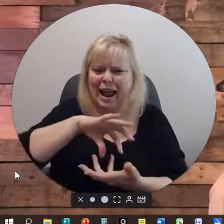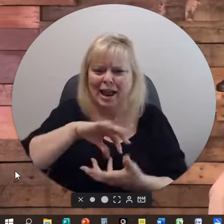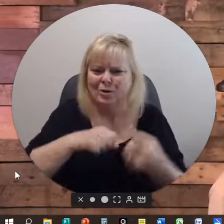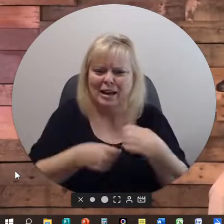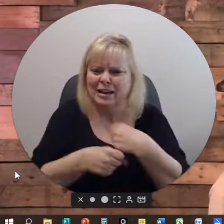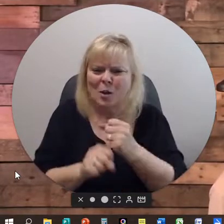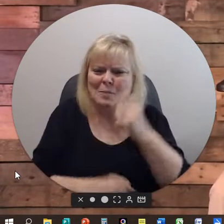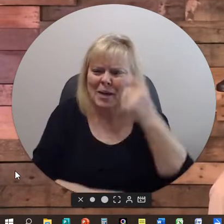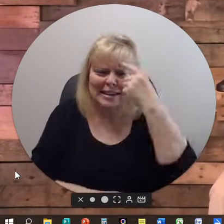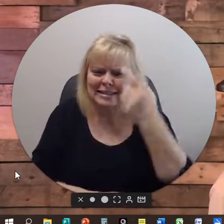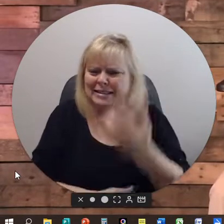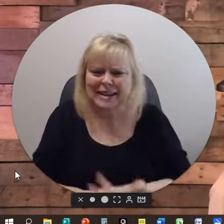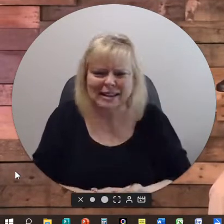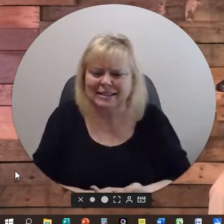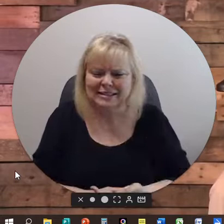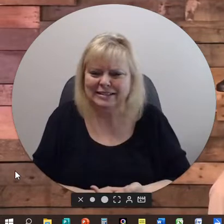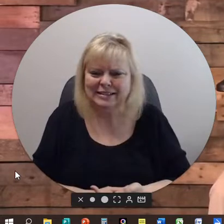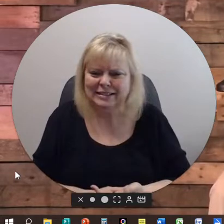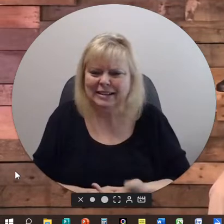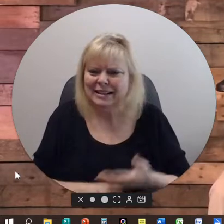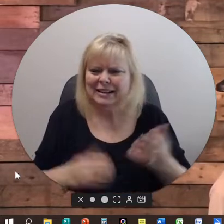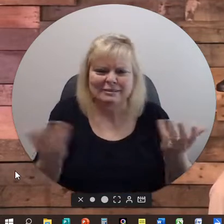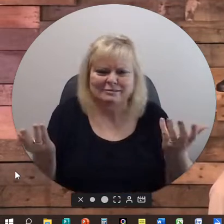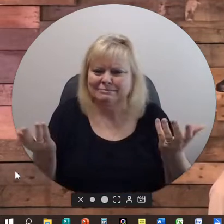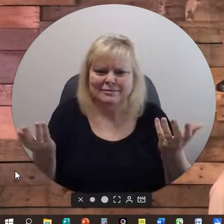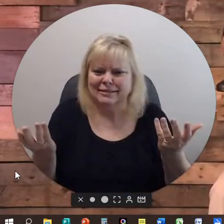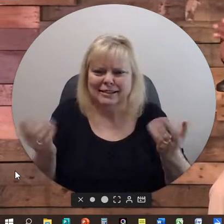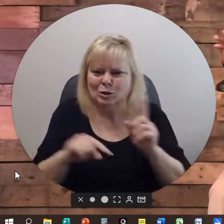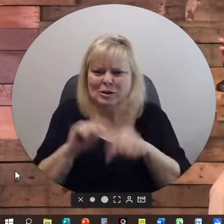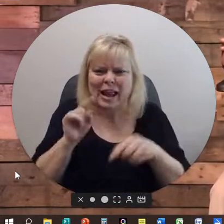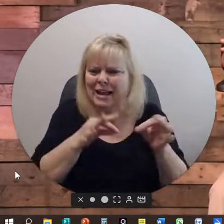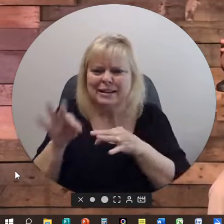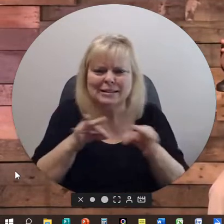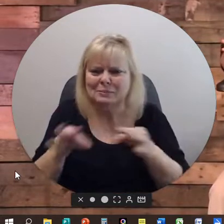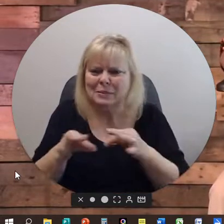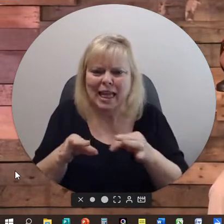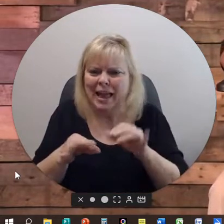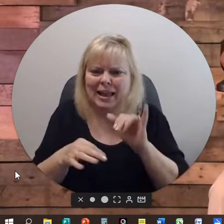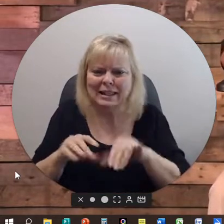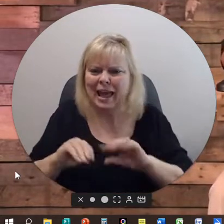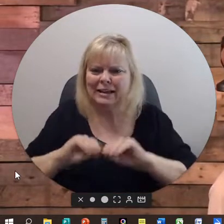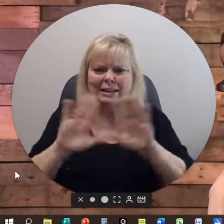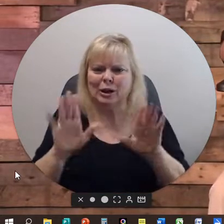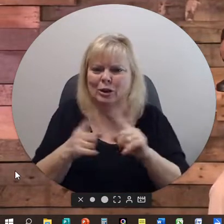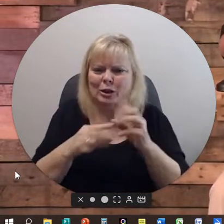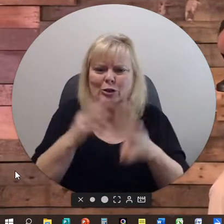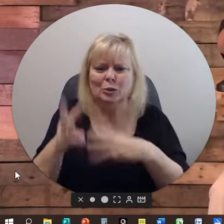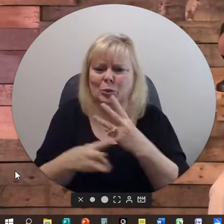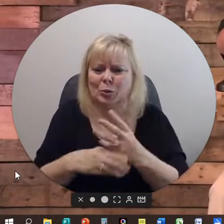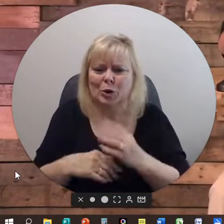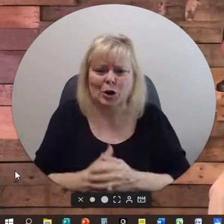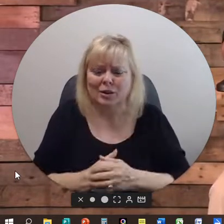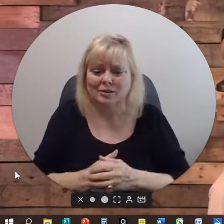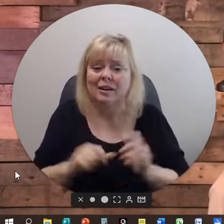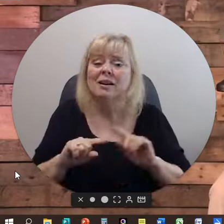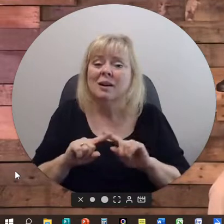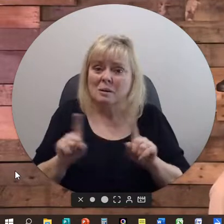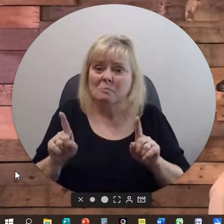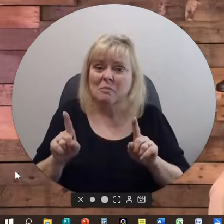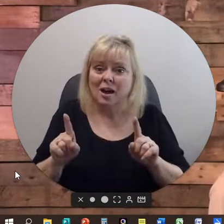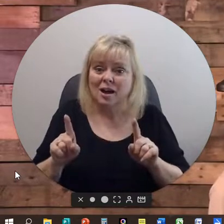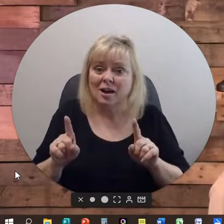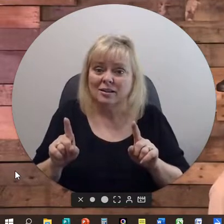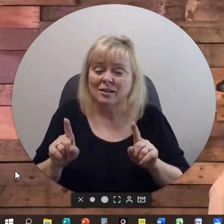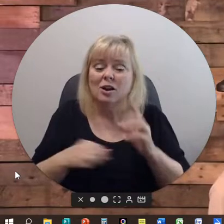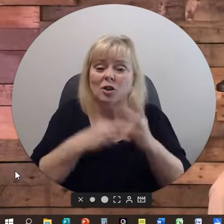that doesn't make sense to the world, but which makes the world make sense to